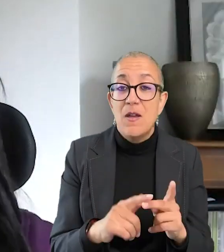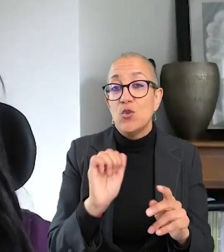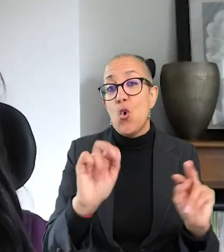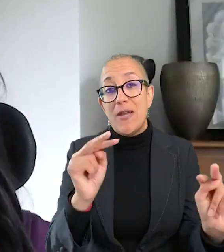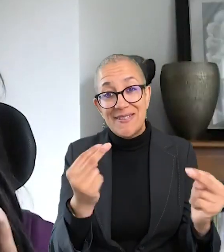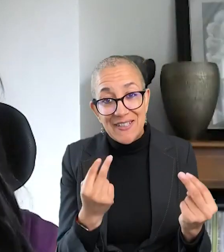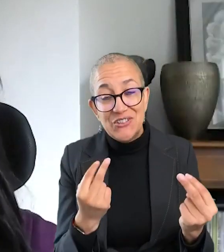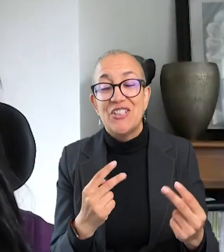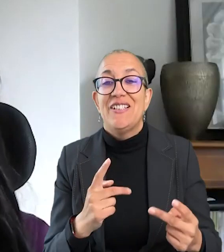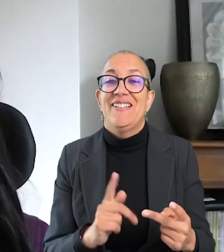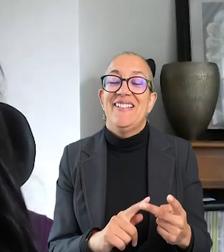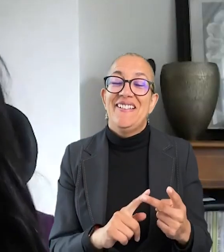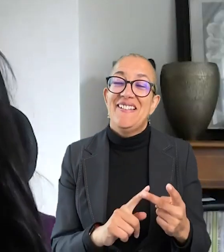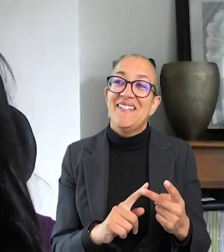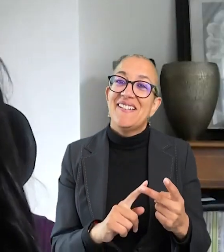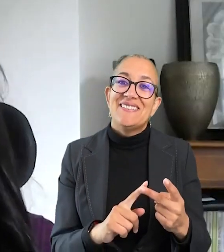attention, and